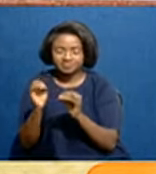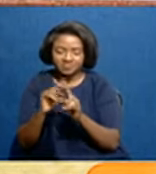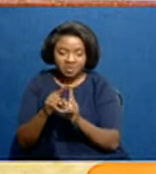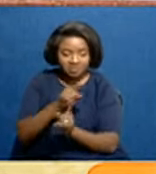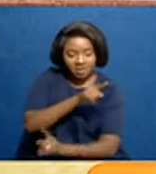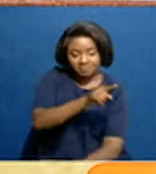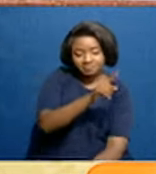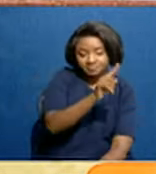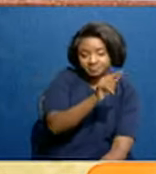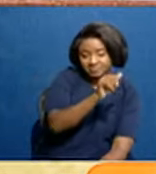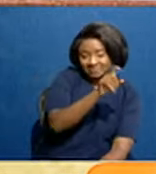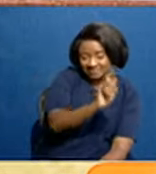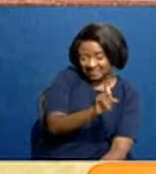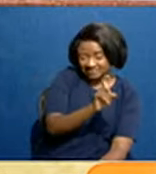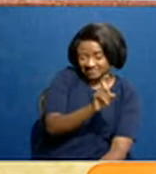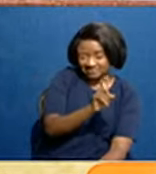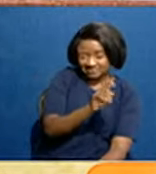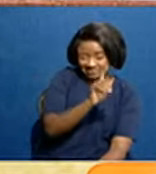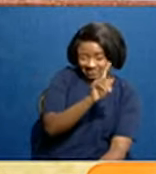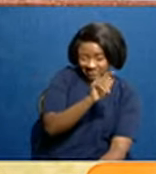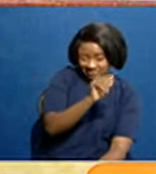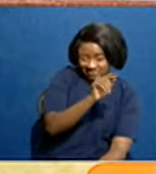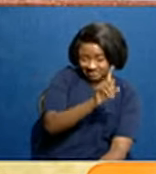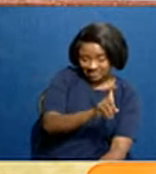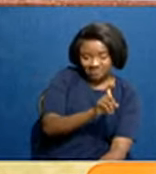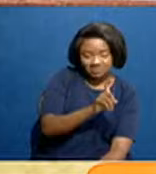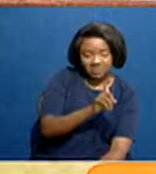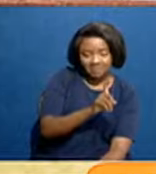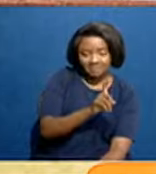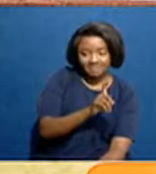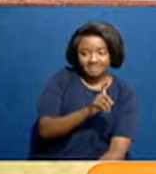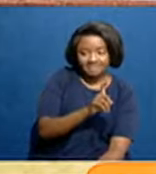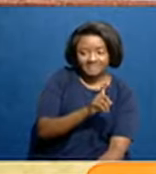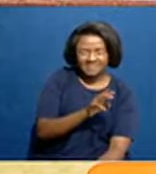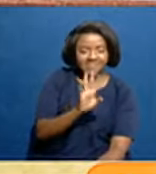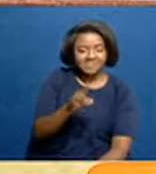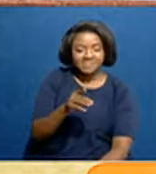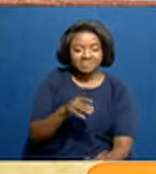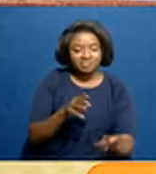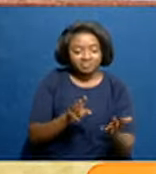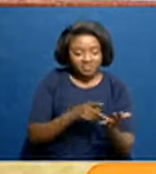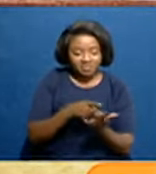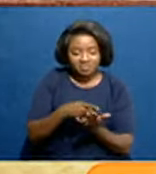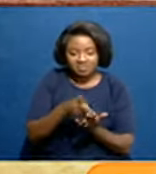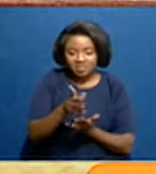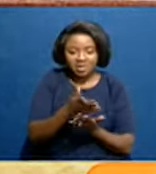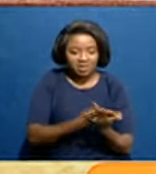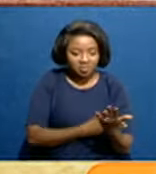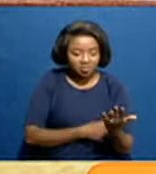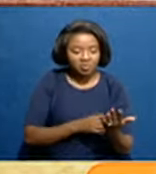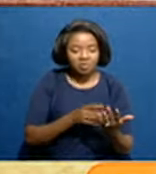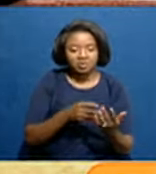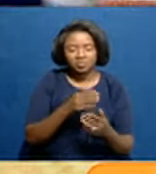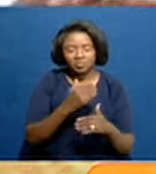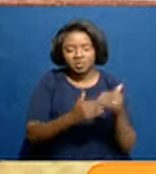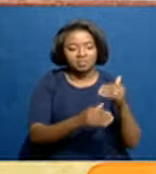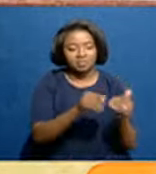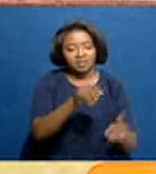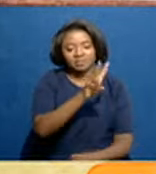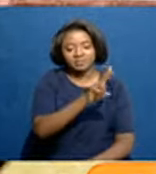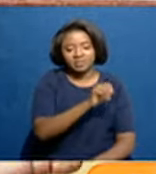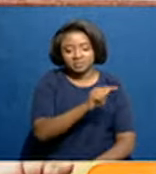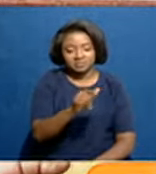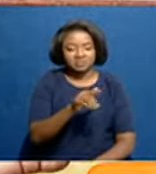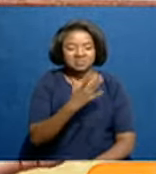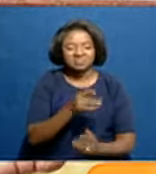tax, a general tax, has, you know, you pay your payroll, you pay your VAT, it builds a road in Lodwar, yeah. You